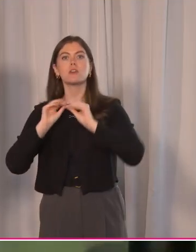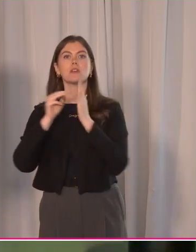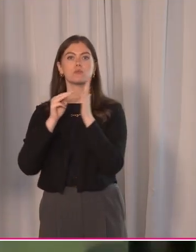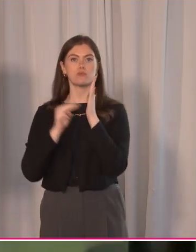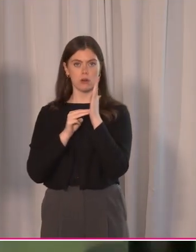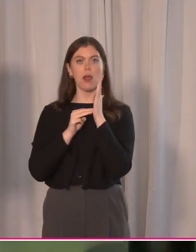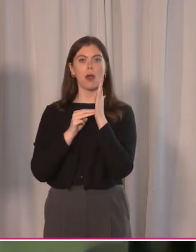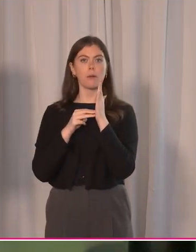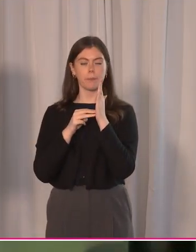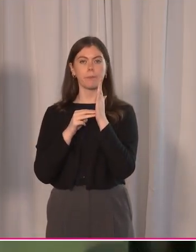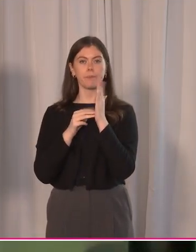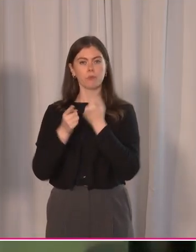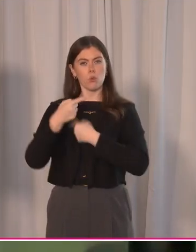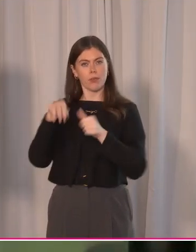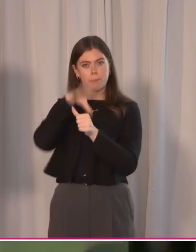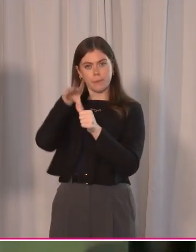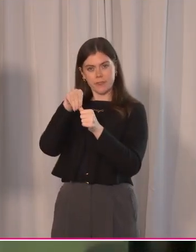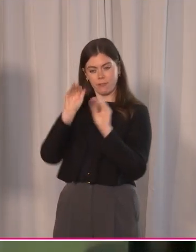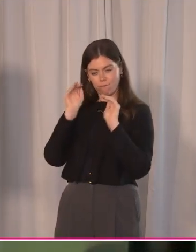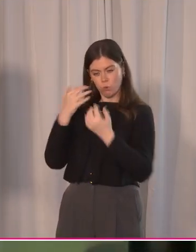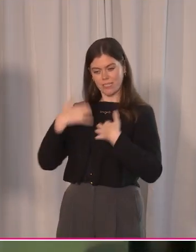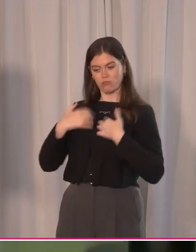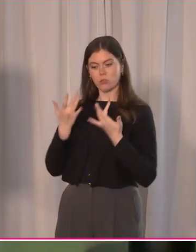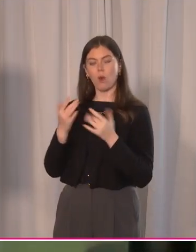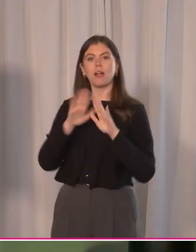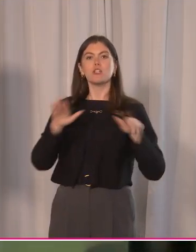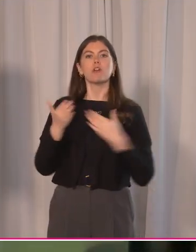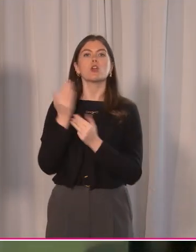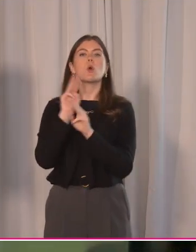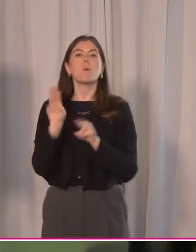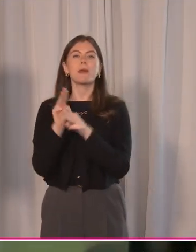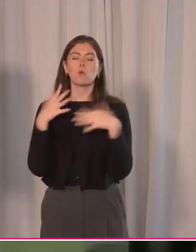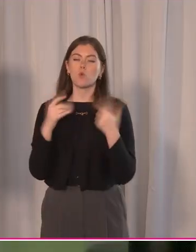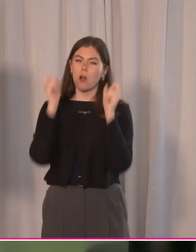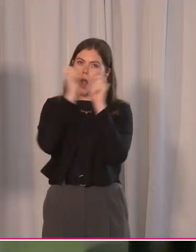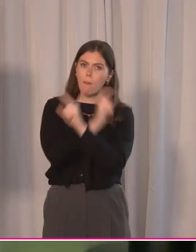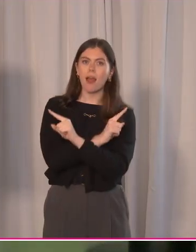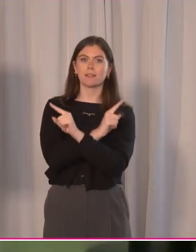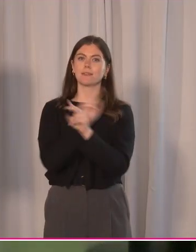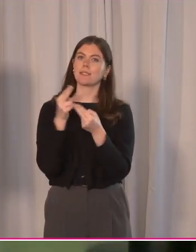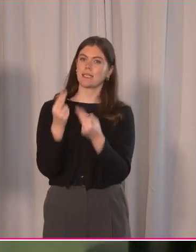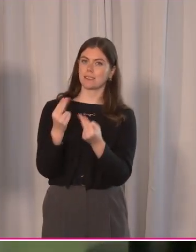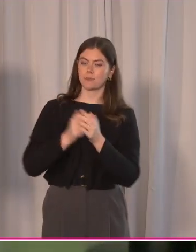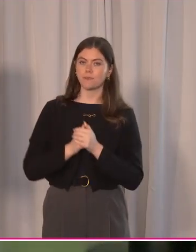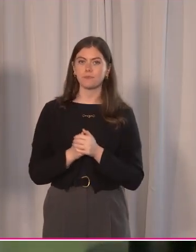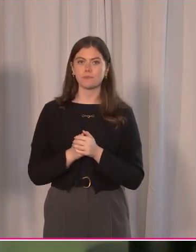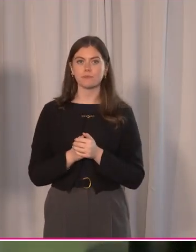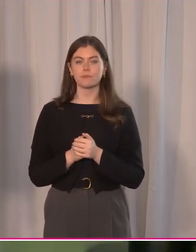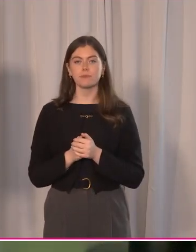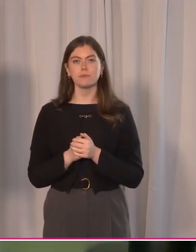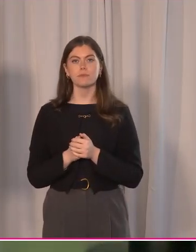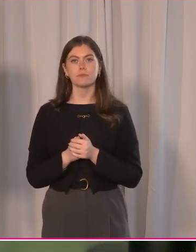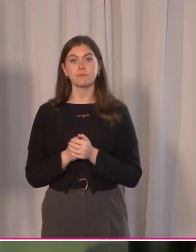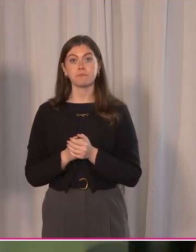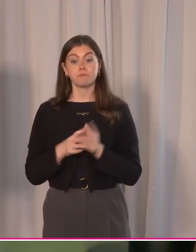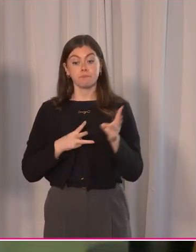programs, and we're particularly interested in children and young people with very, very complex needs. And the work that